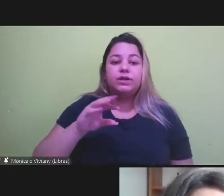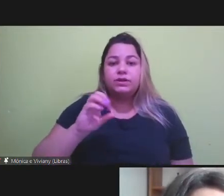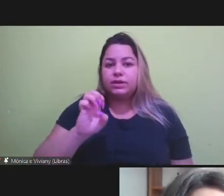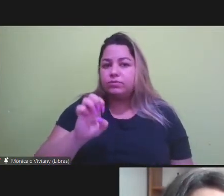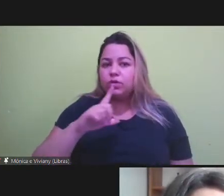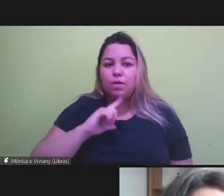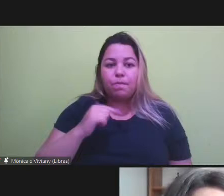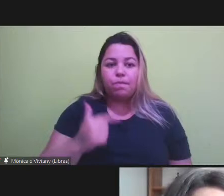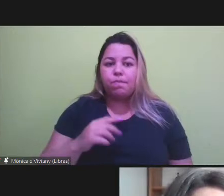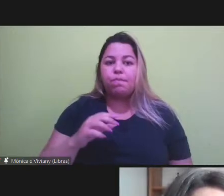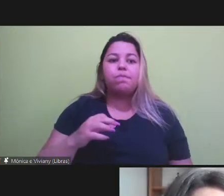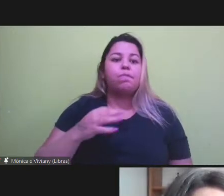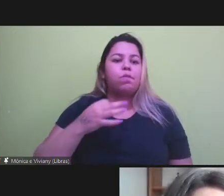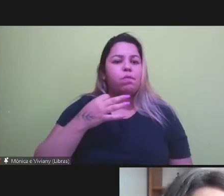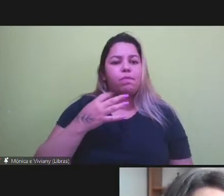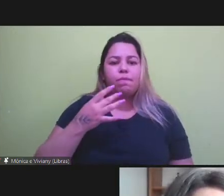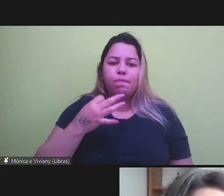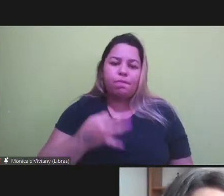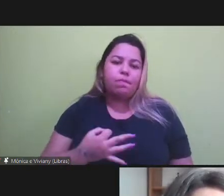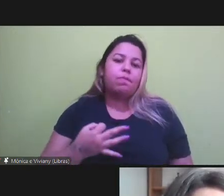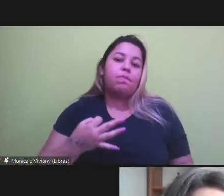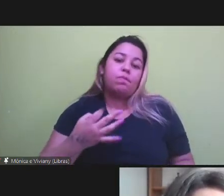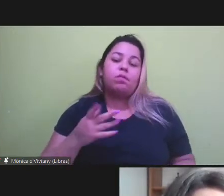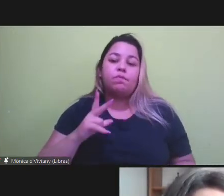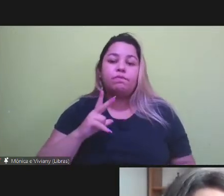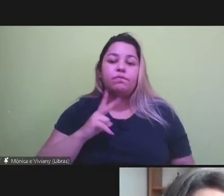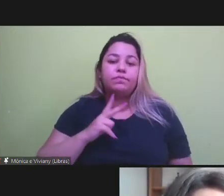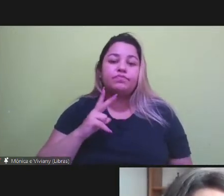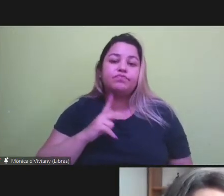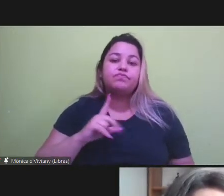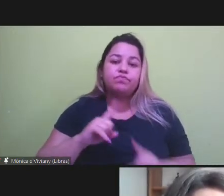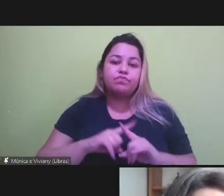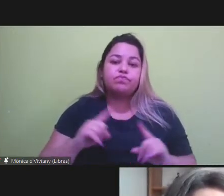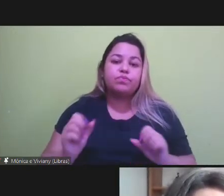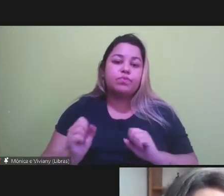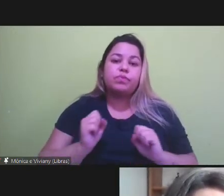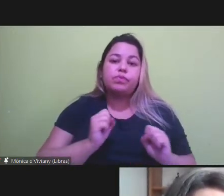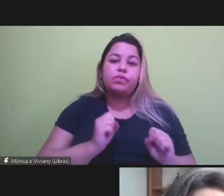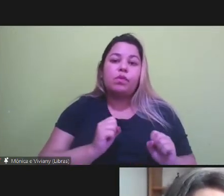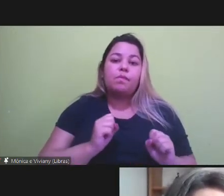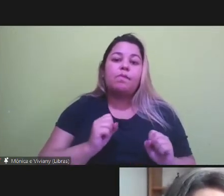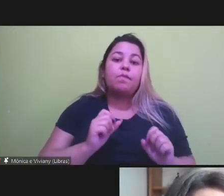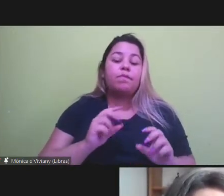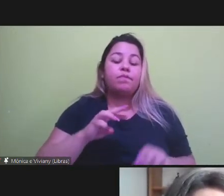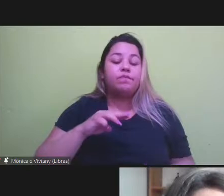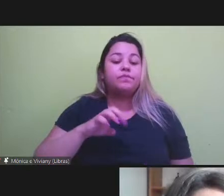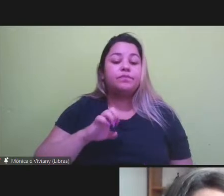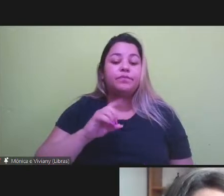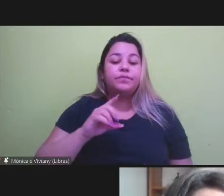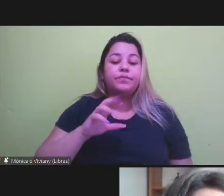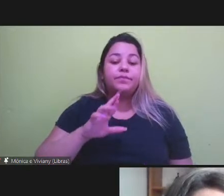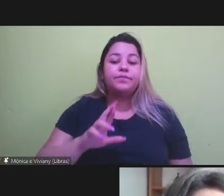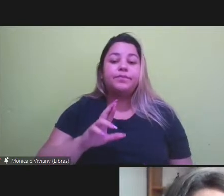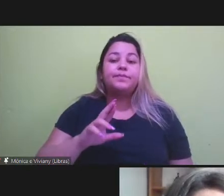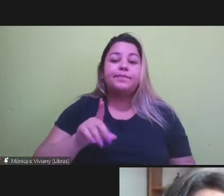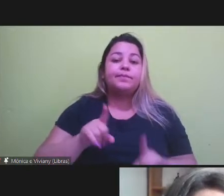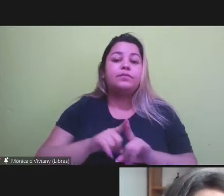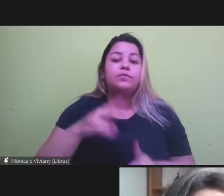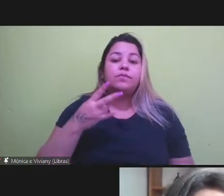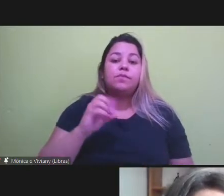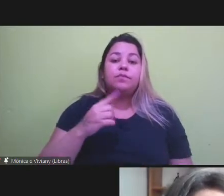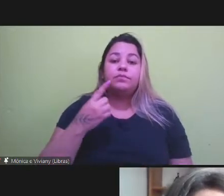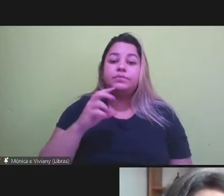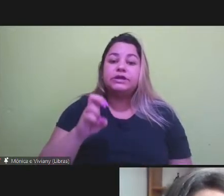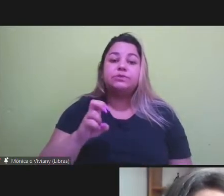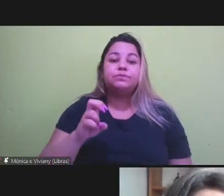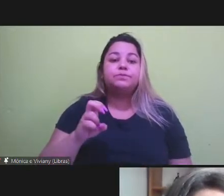currently we do not have concrete indicators through which we can measure the impact and we can advance with the